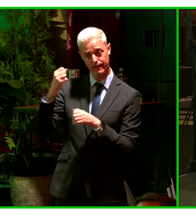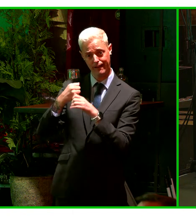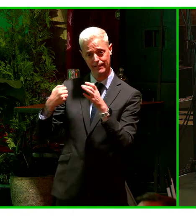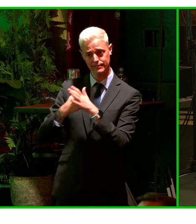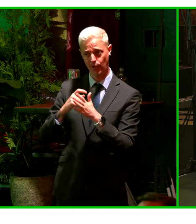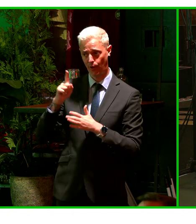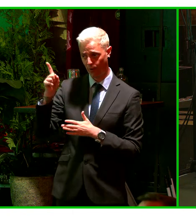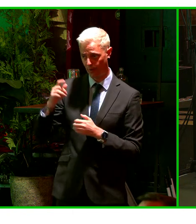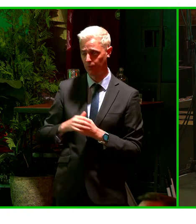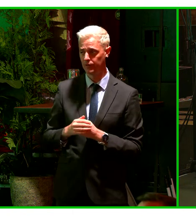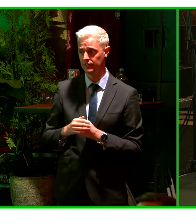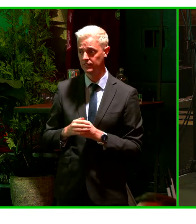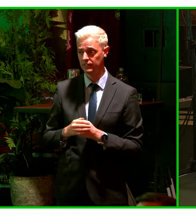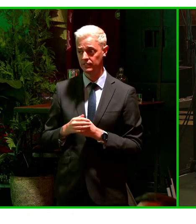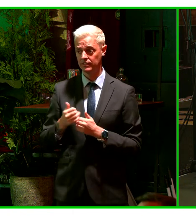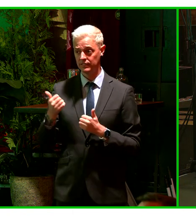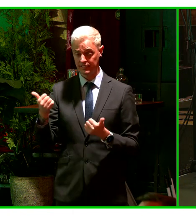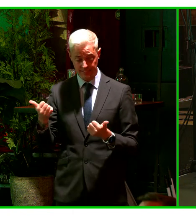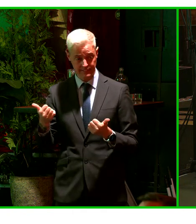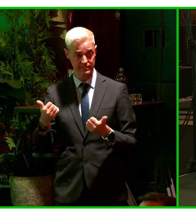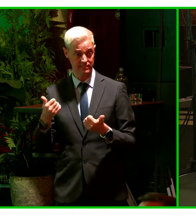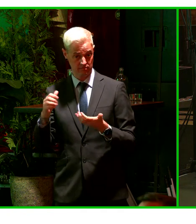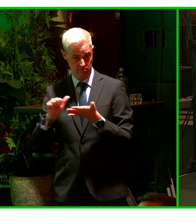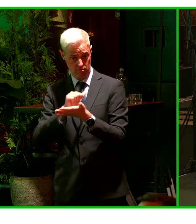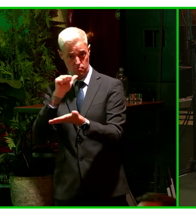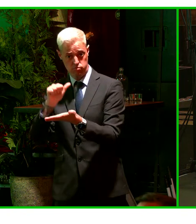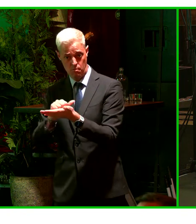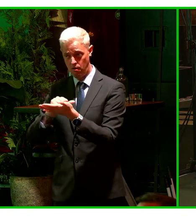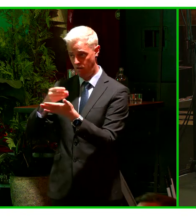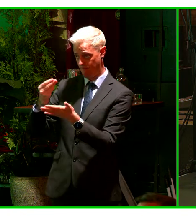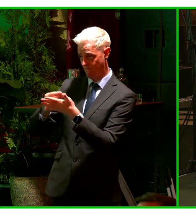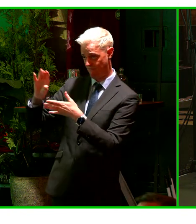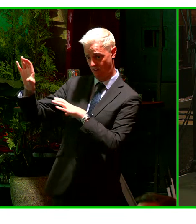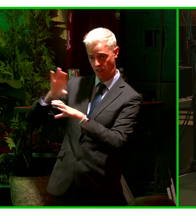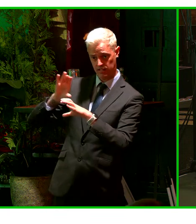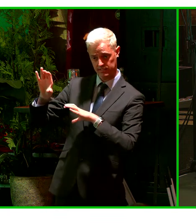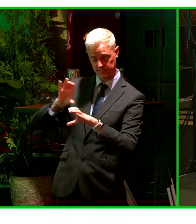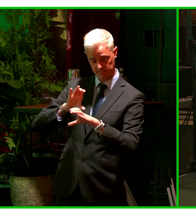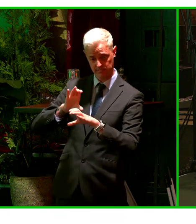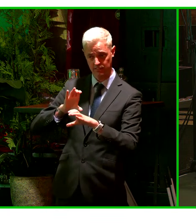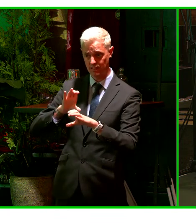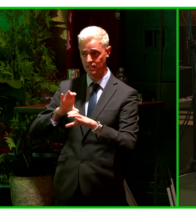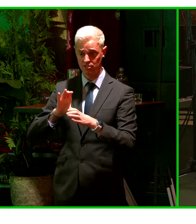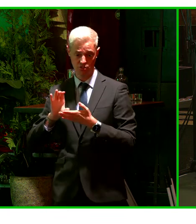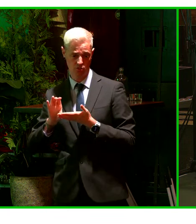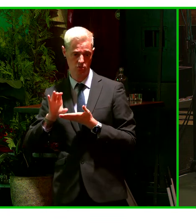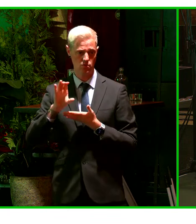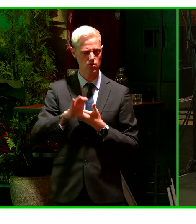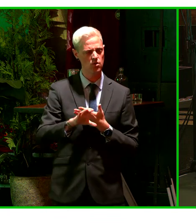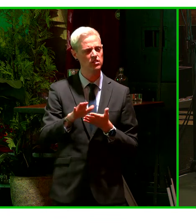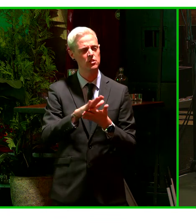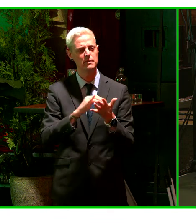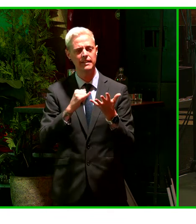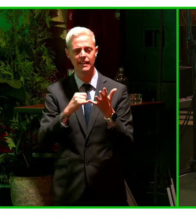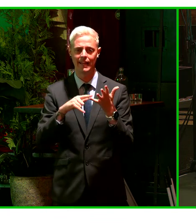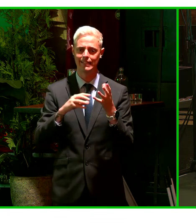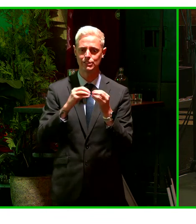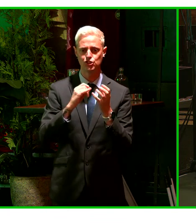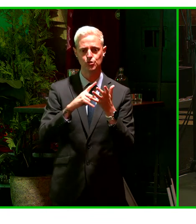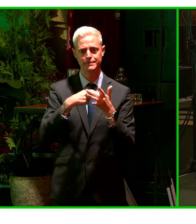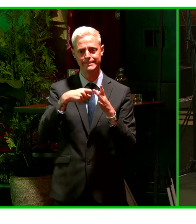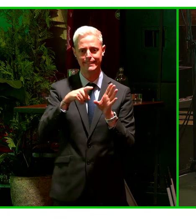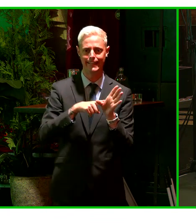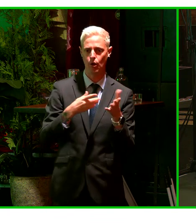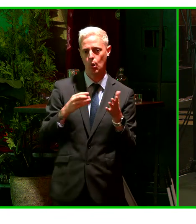for sound green financing to help people adopt those technologies. And I don't necessarily mean subsidies, I don't mean grants, I just